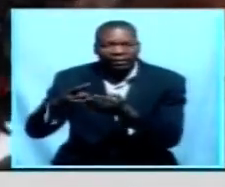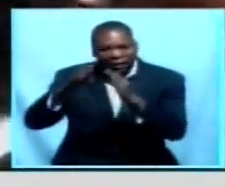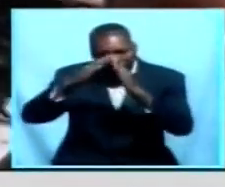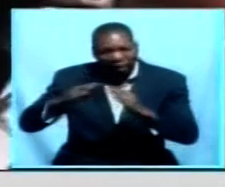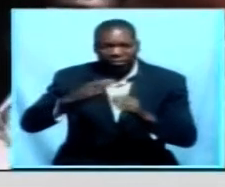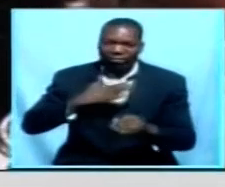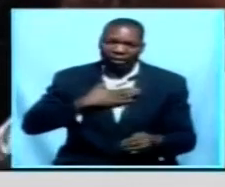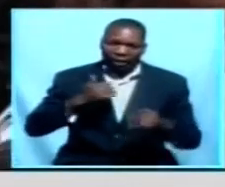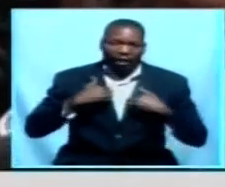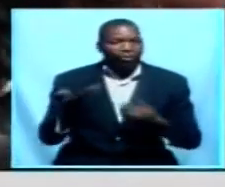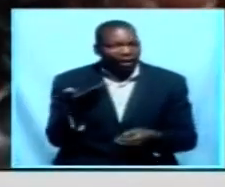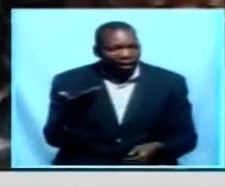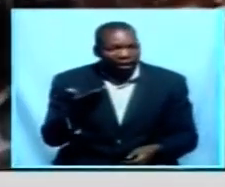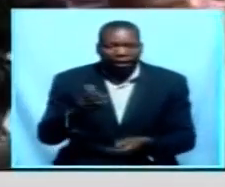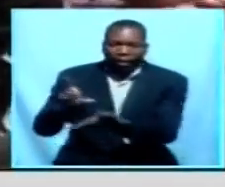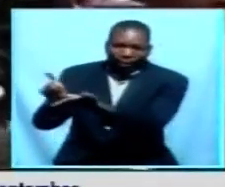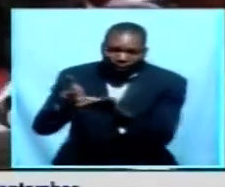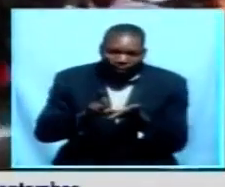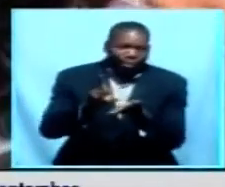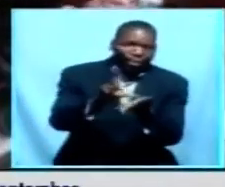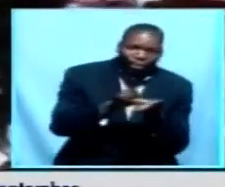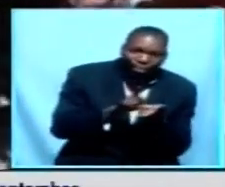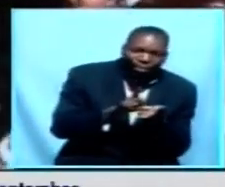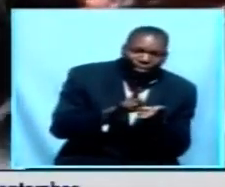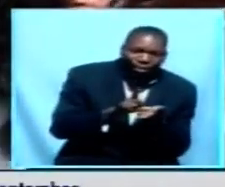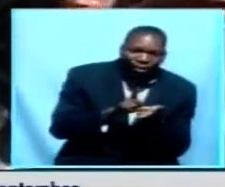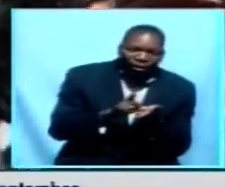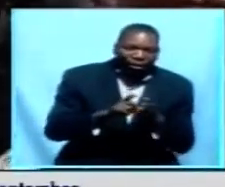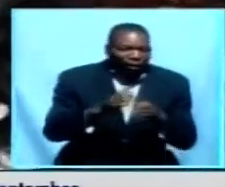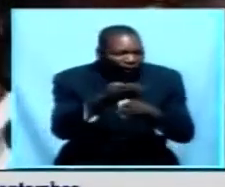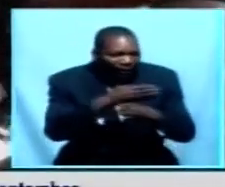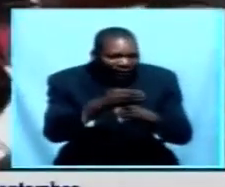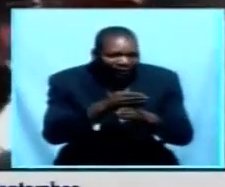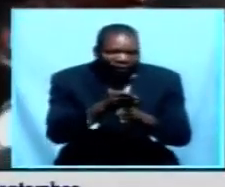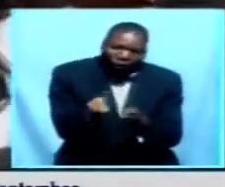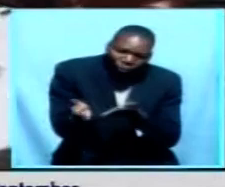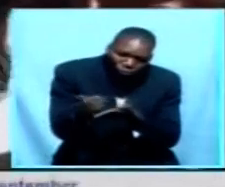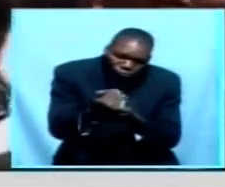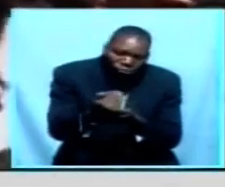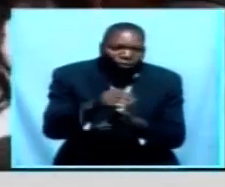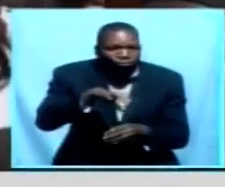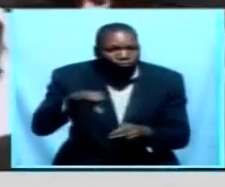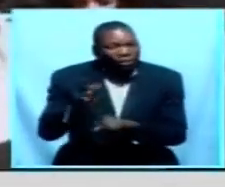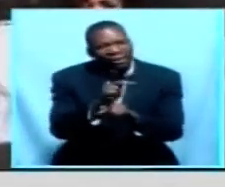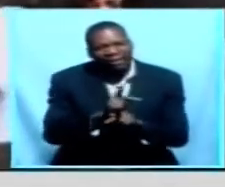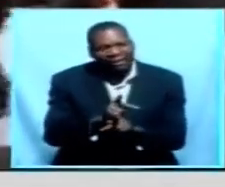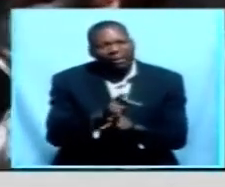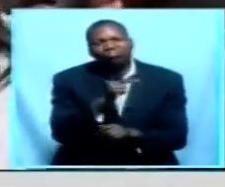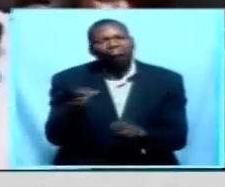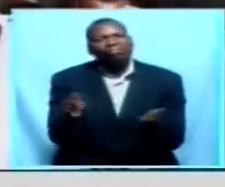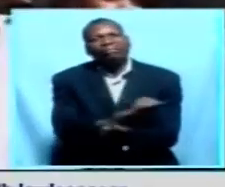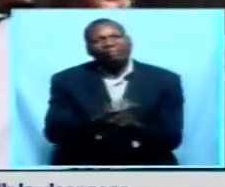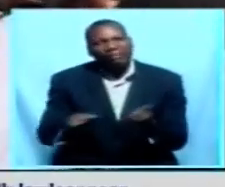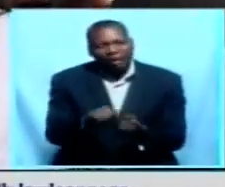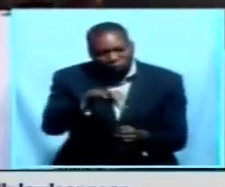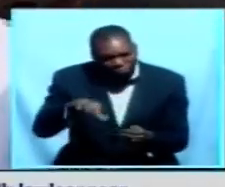maona tinatanga ndrama zaloni zabene zamene tigulisa tipezeko kandama tisungiremo bana manje vintu vaonongeka manje tizasunga